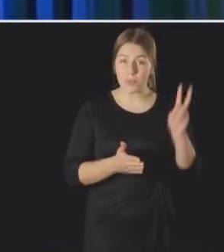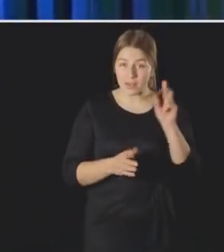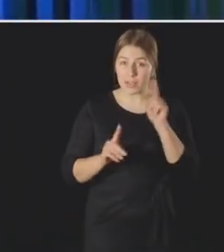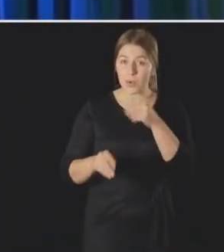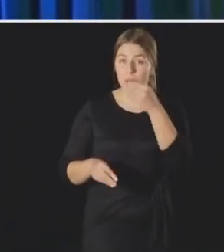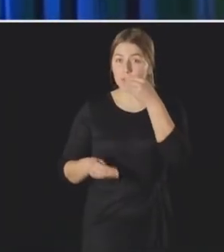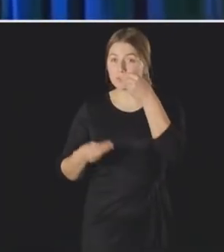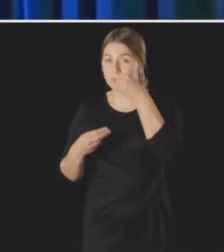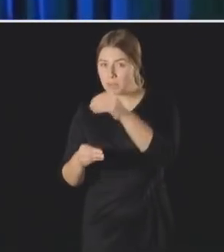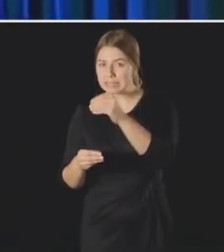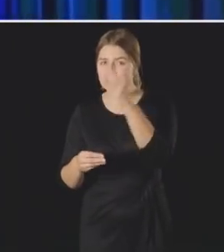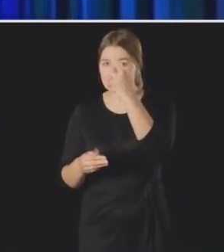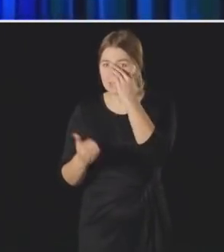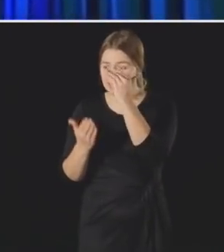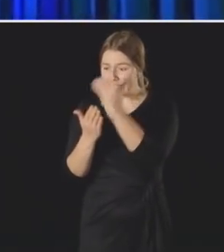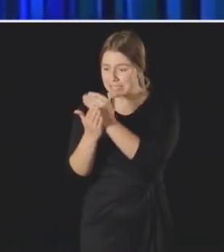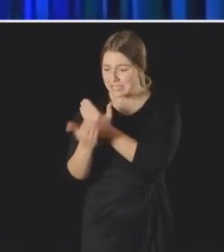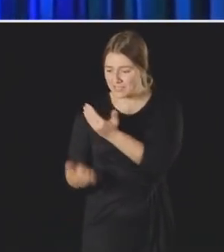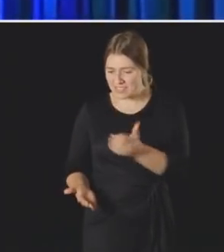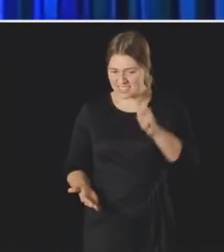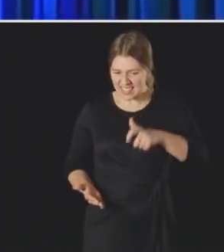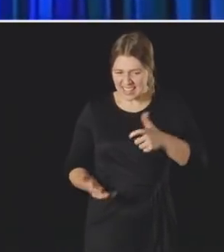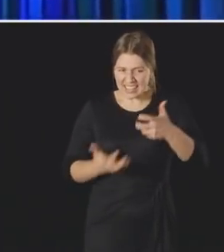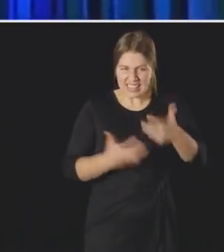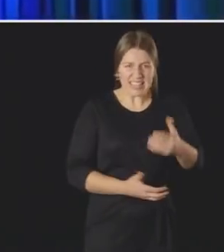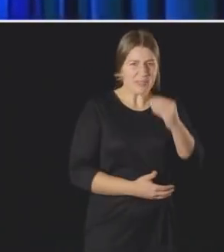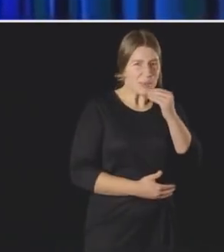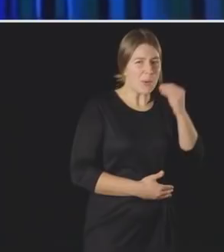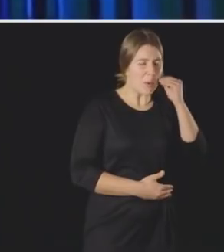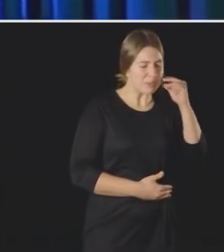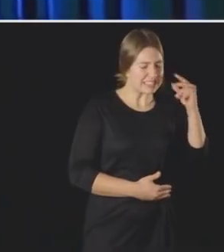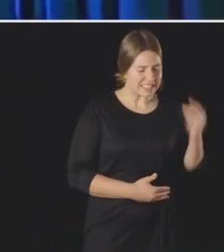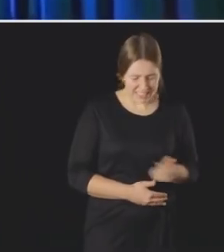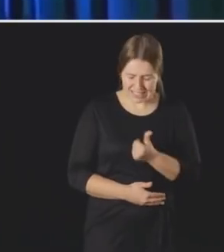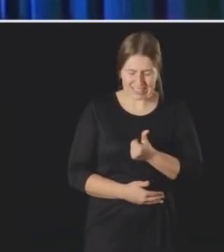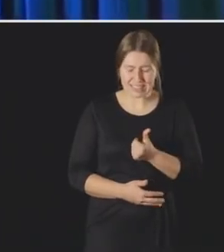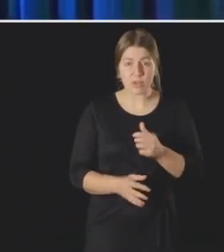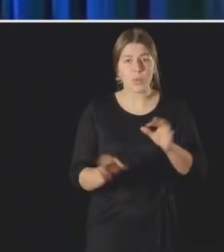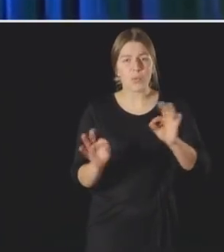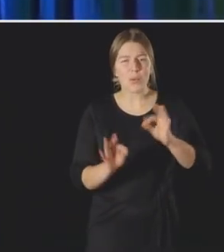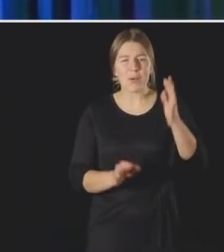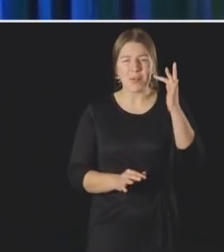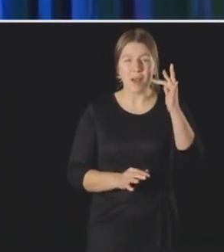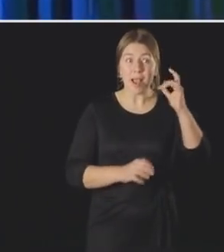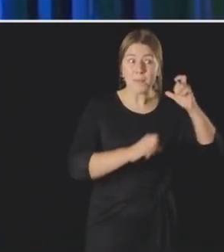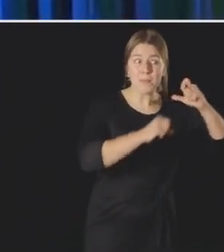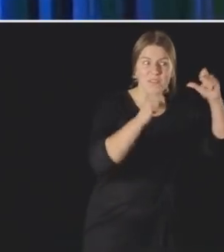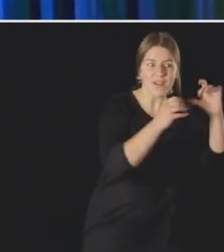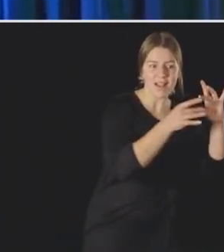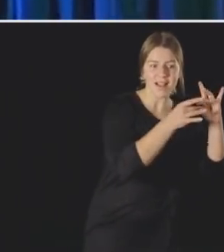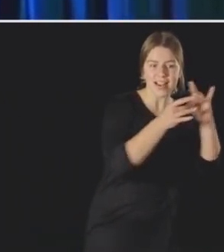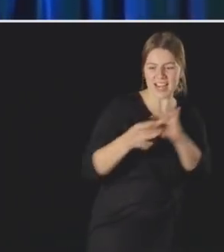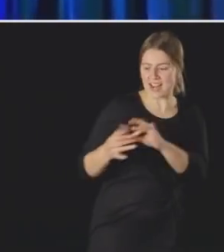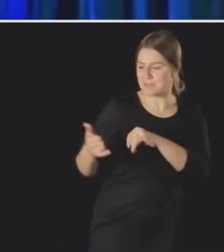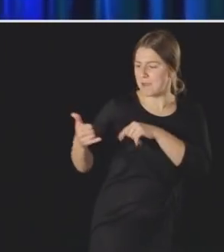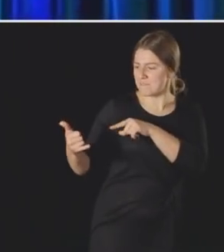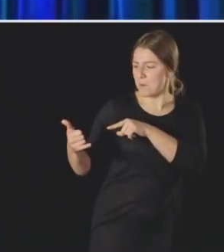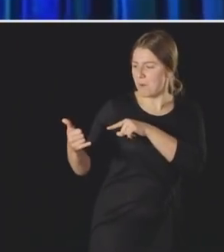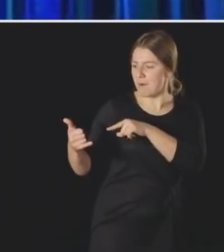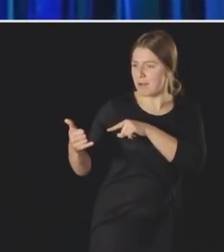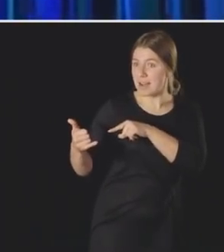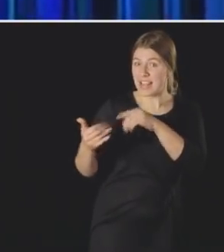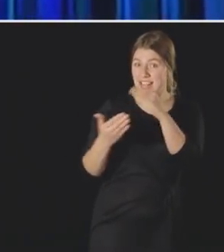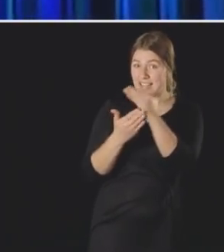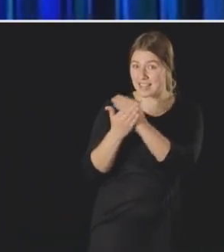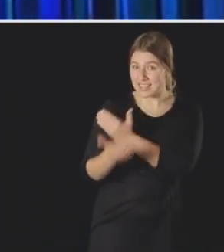A few weeks ago, I went to the grocery store and quickly realized I'd left my shopping list at home. No big deal. I just pulled out my